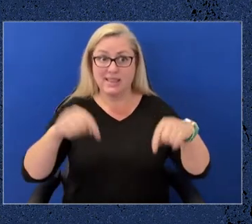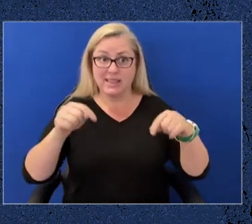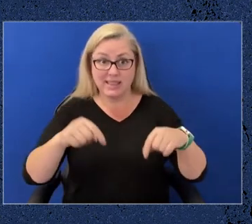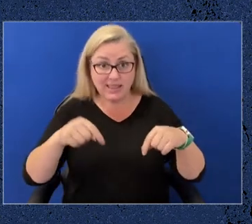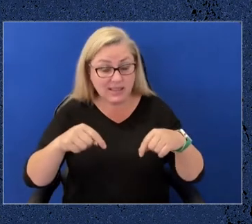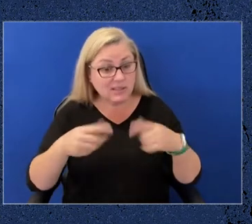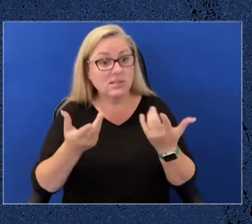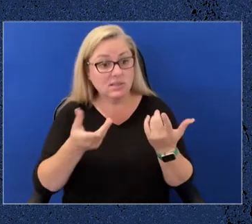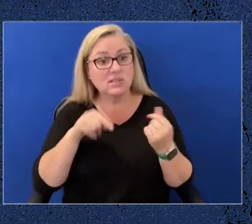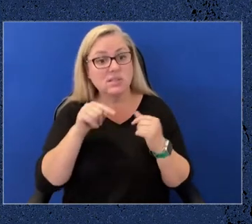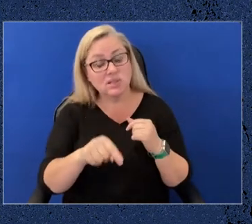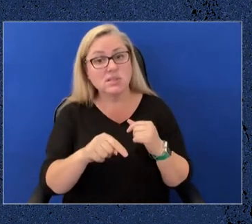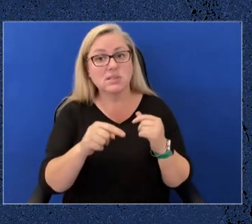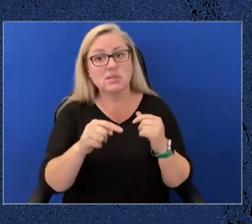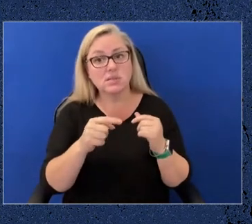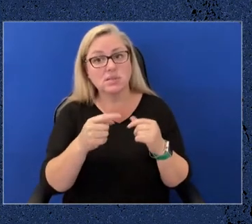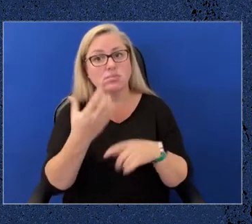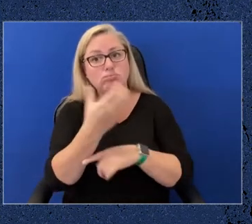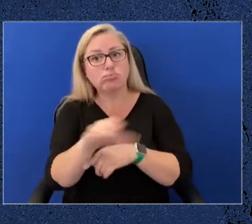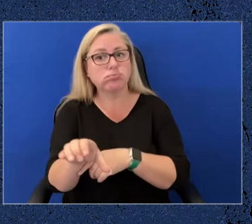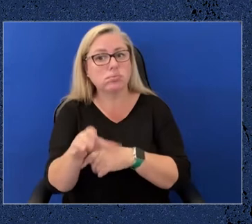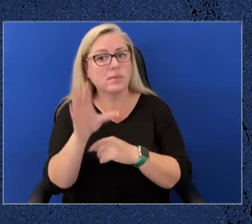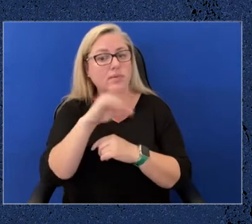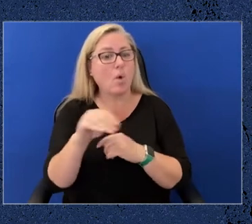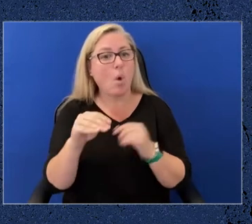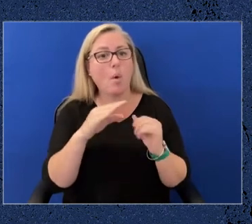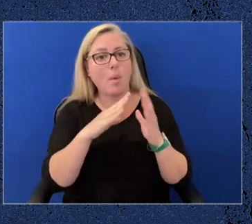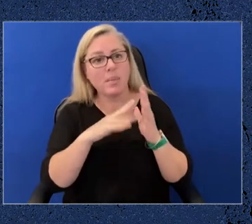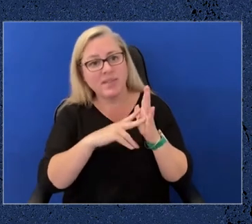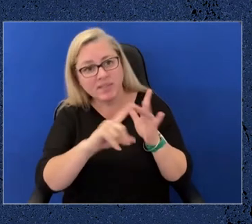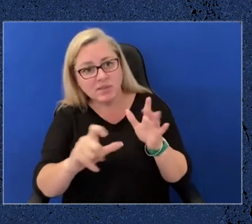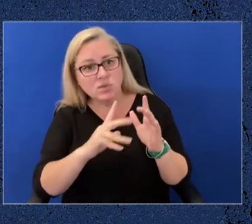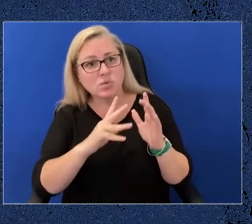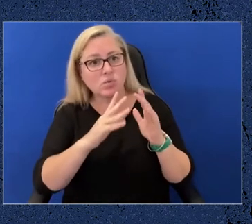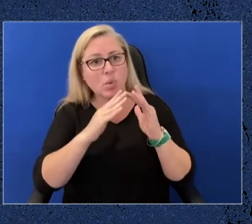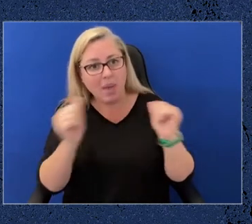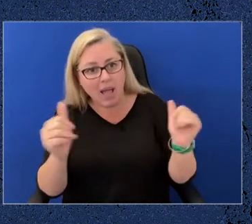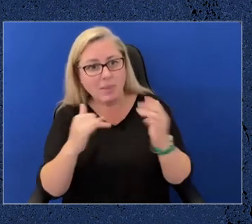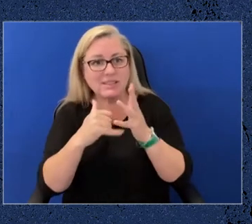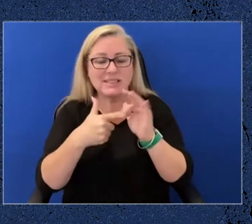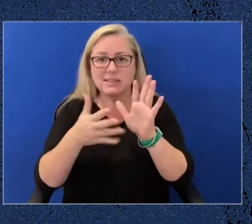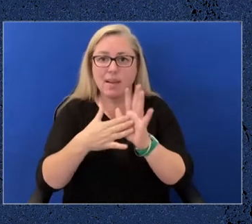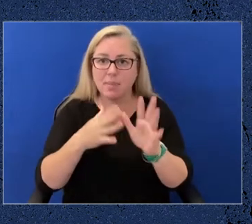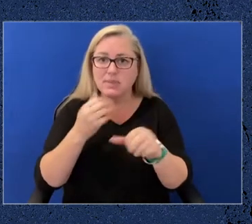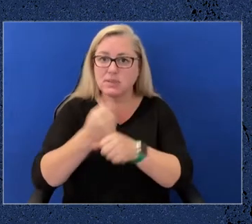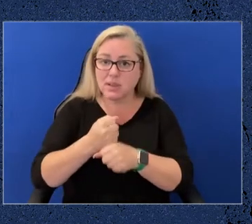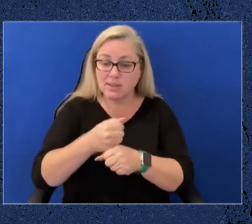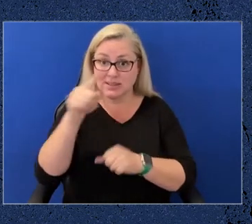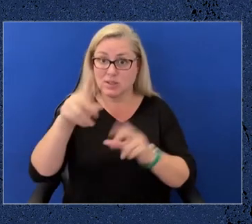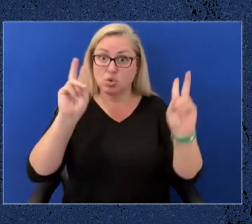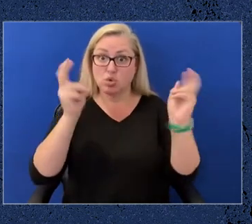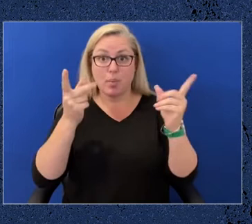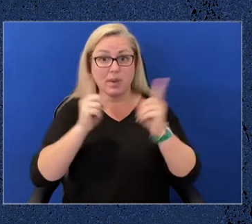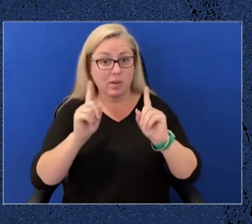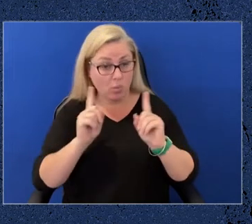the forum by the Parliament, STEM and Society, and today the topic is about science and culture on